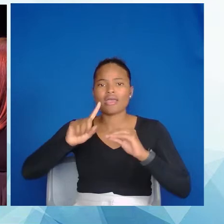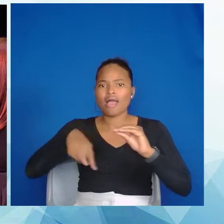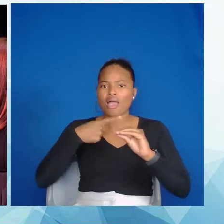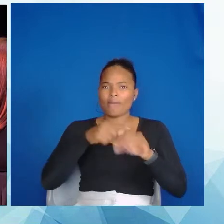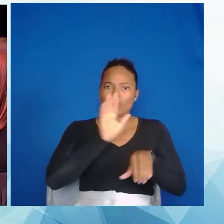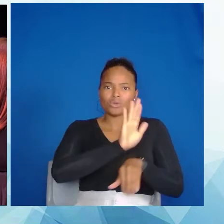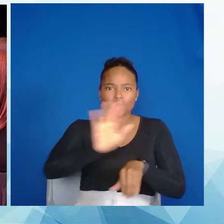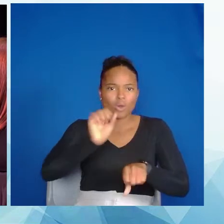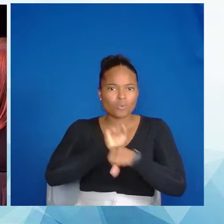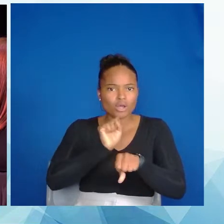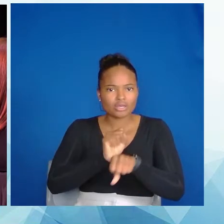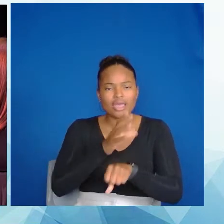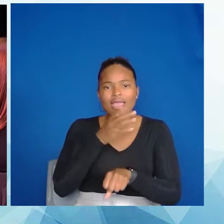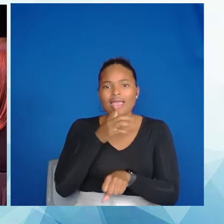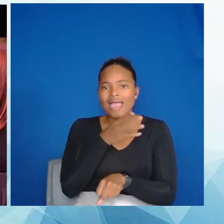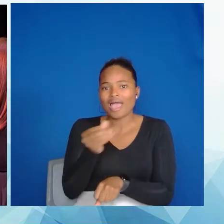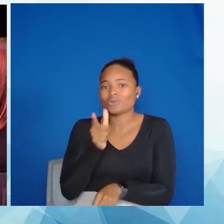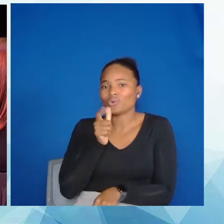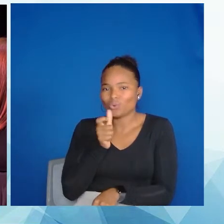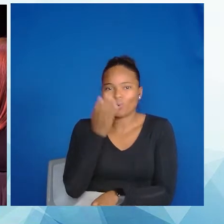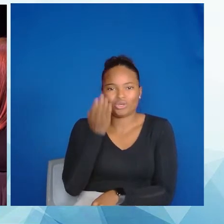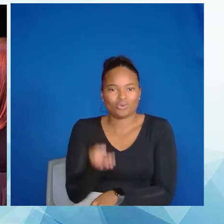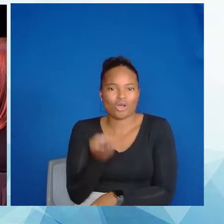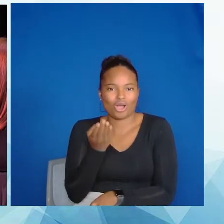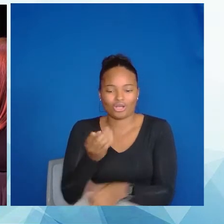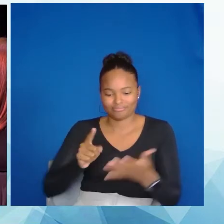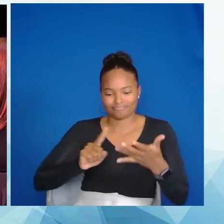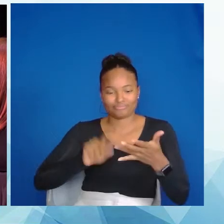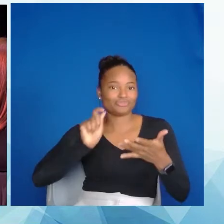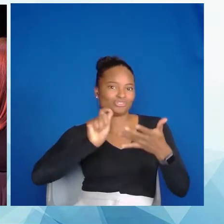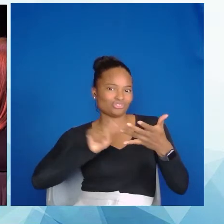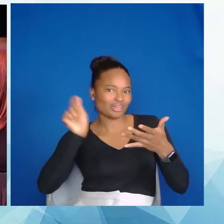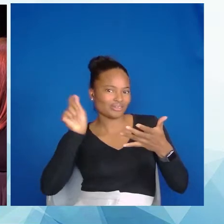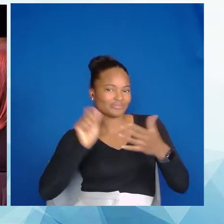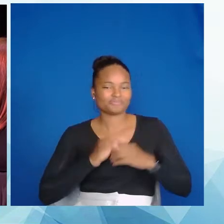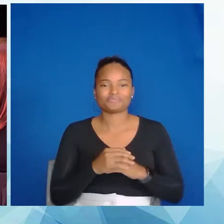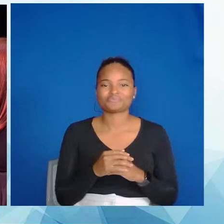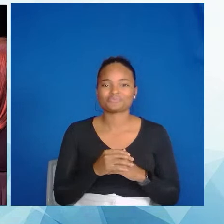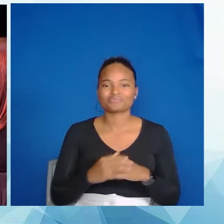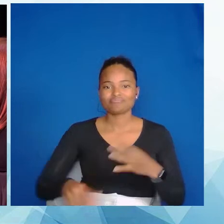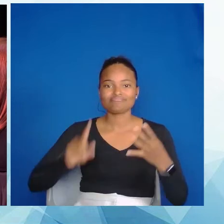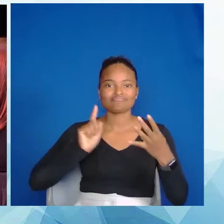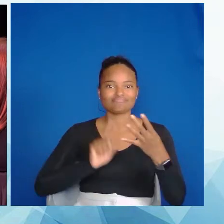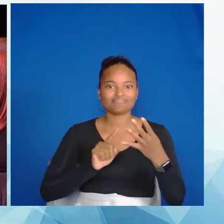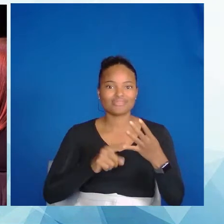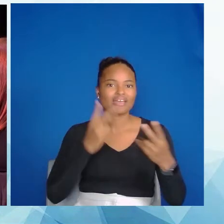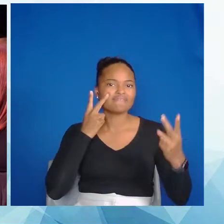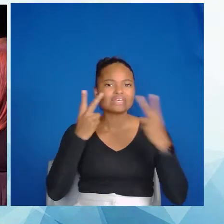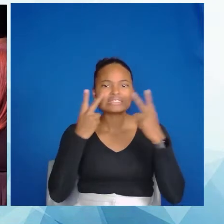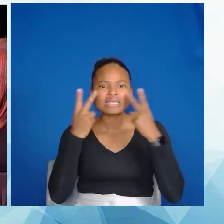are. So that's number 3 checked off. Number 4, visibility.